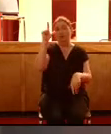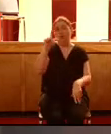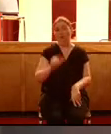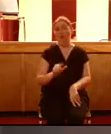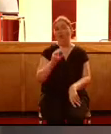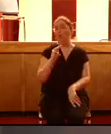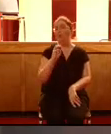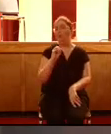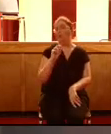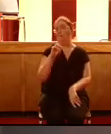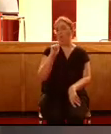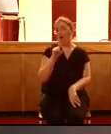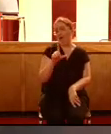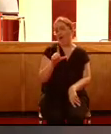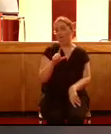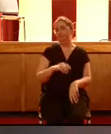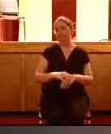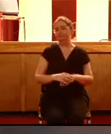do with